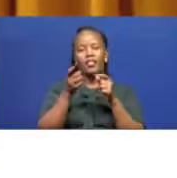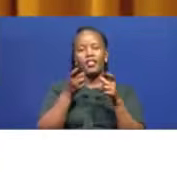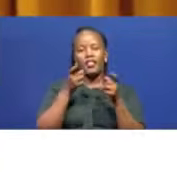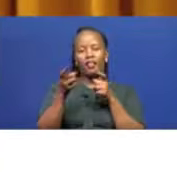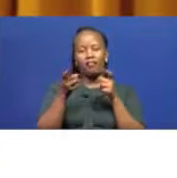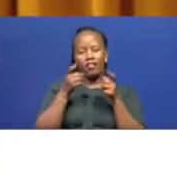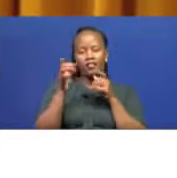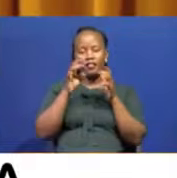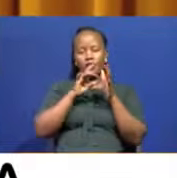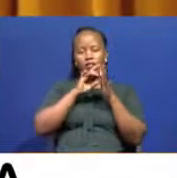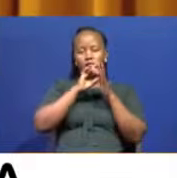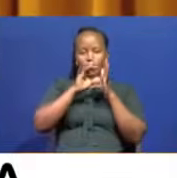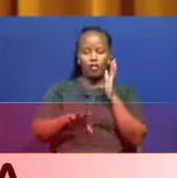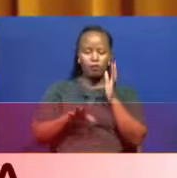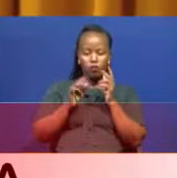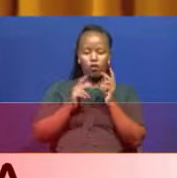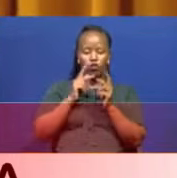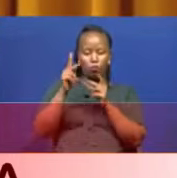impeachment proceedings and